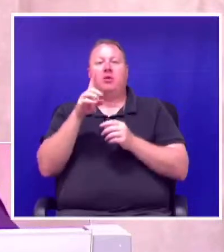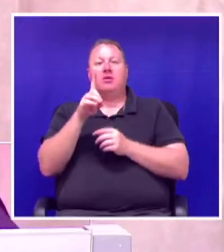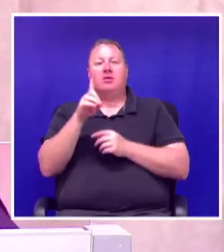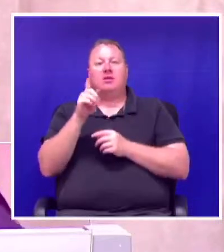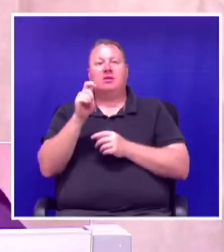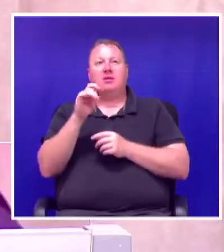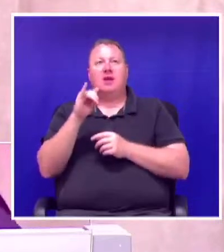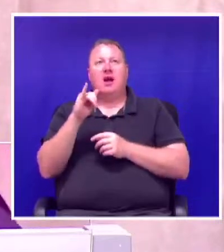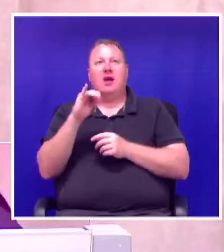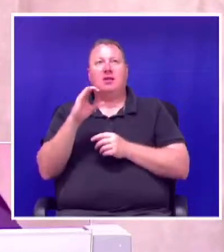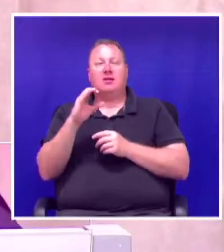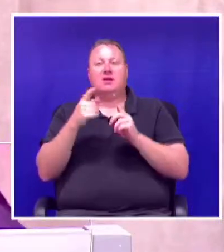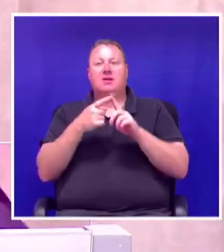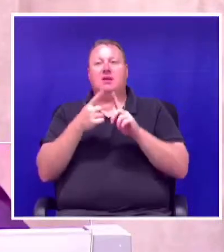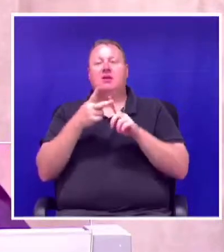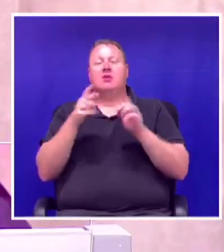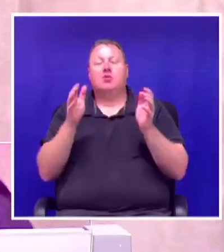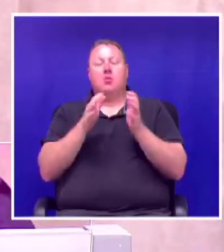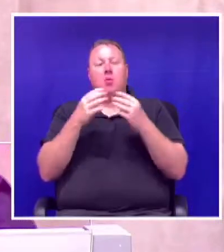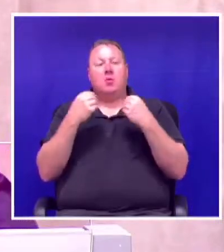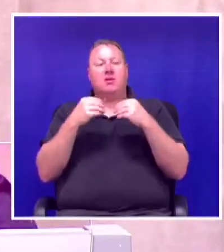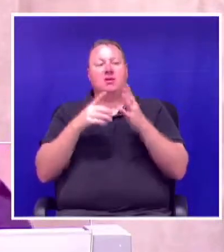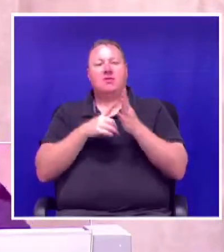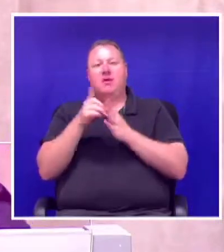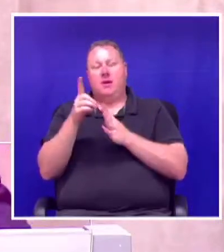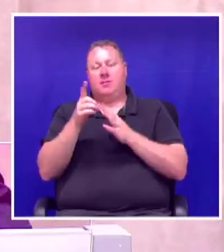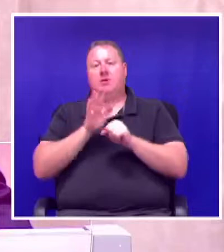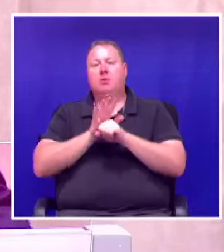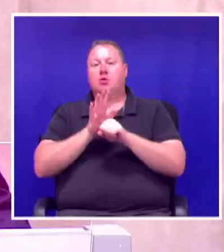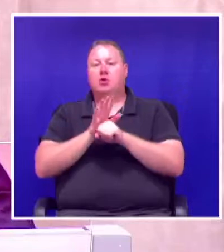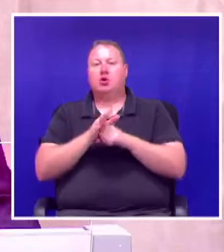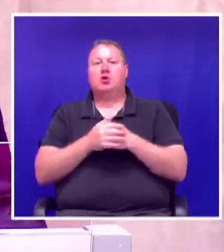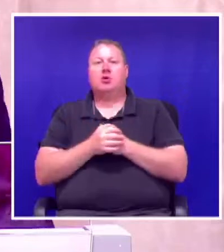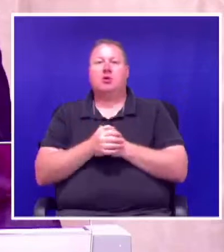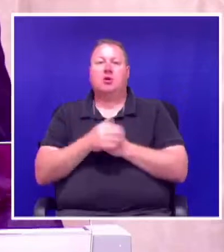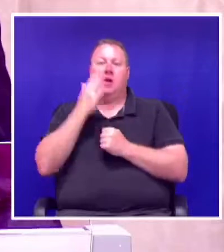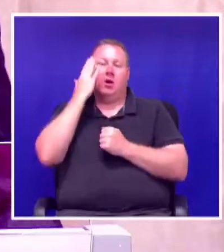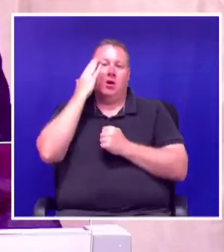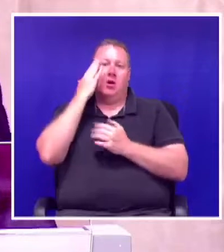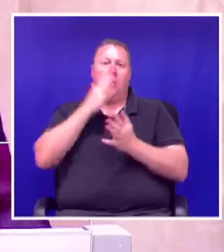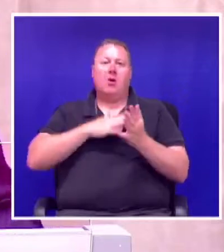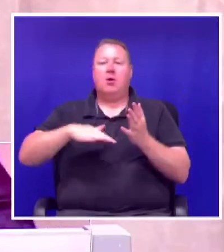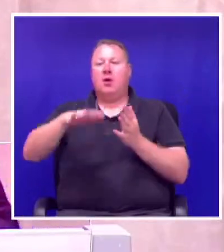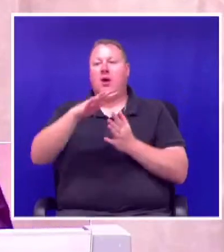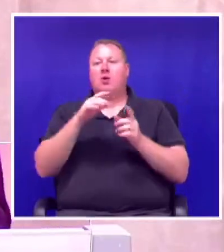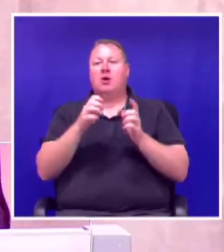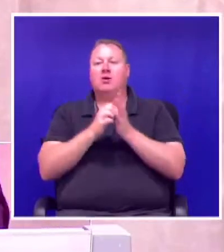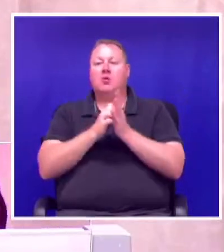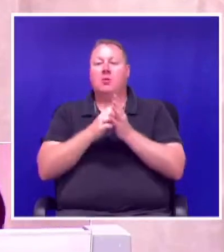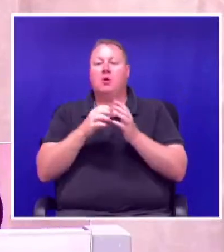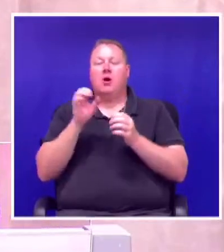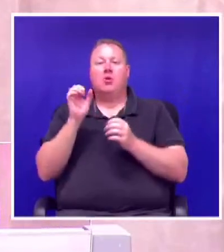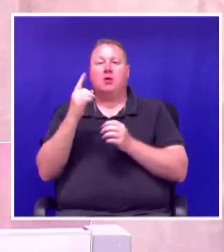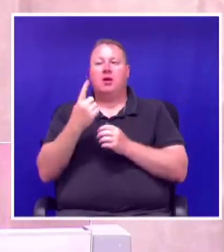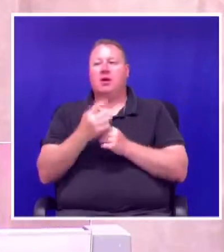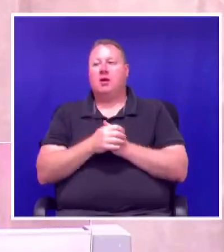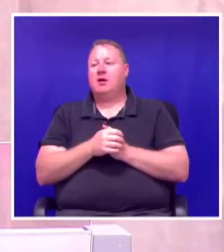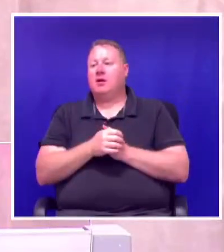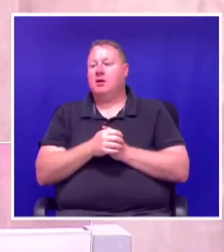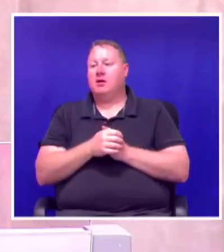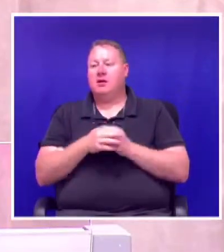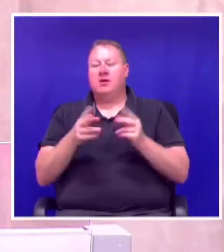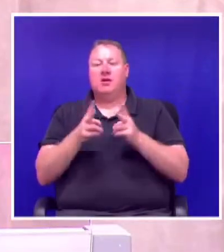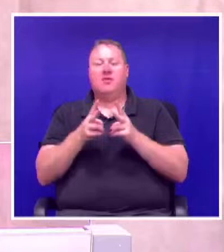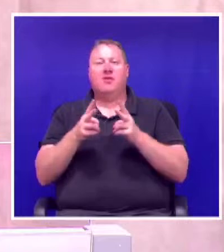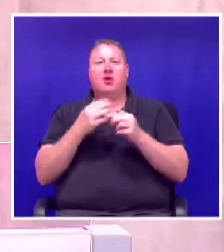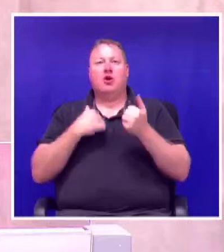Small Business Development are pushing. I know that in places like Gauteng, there have been very